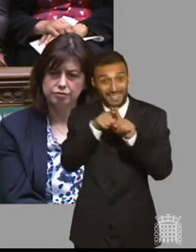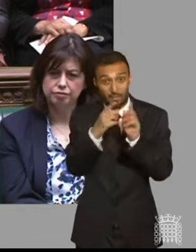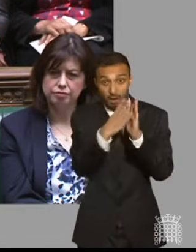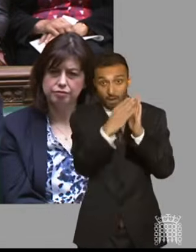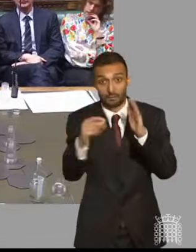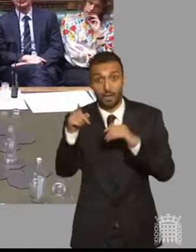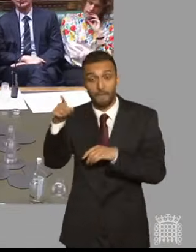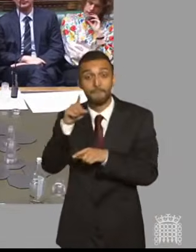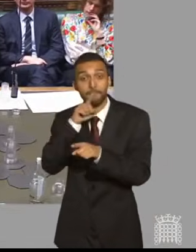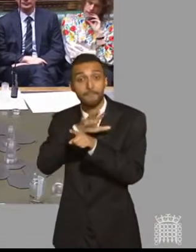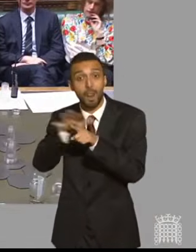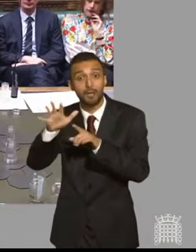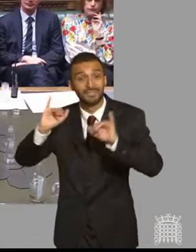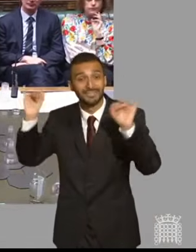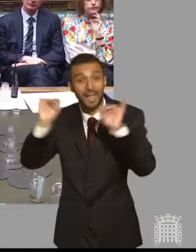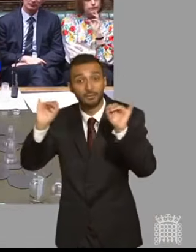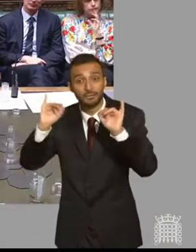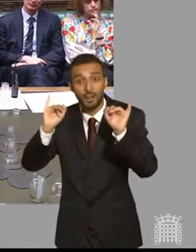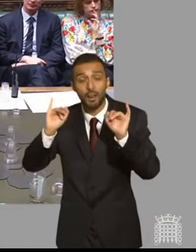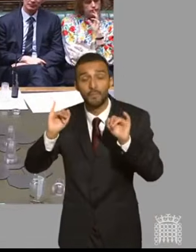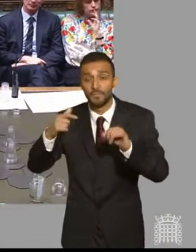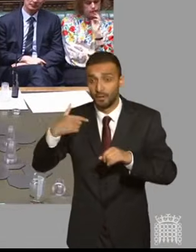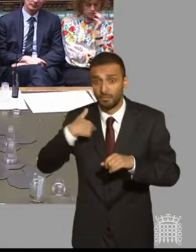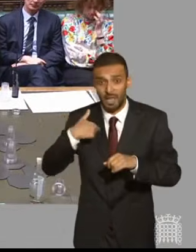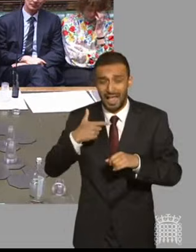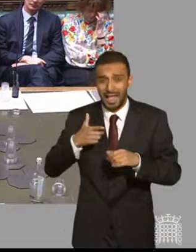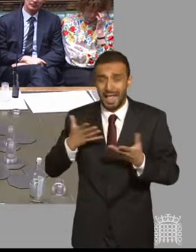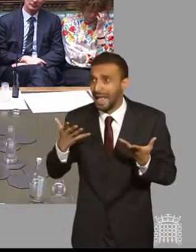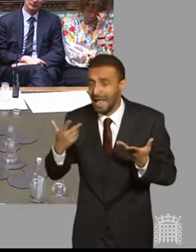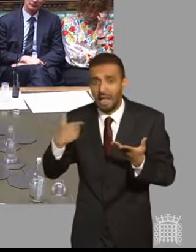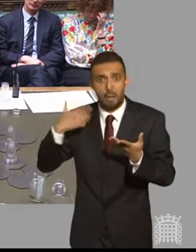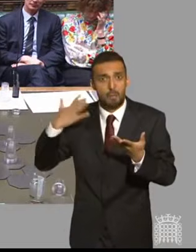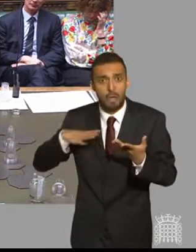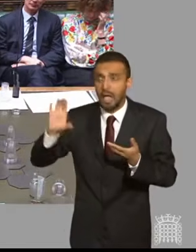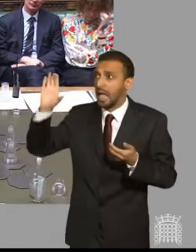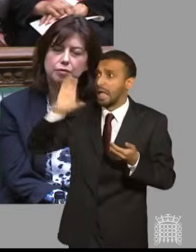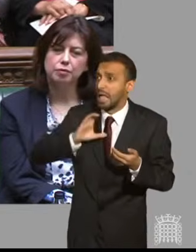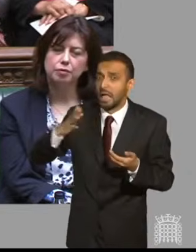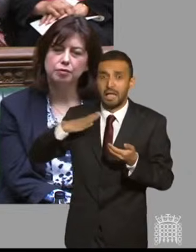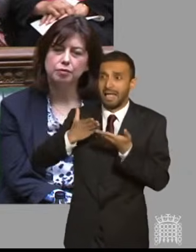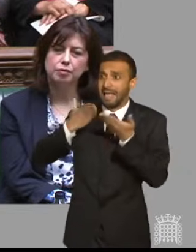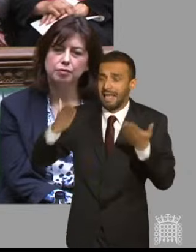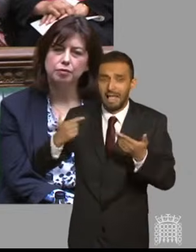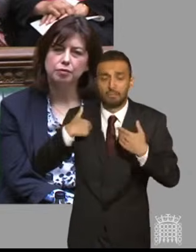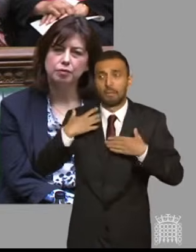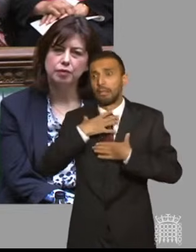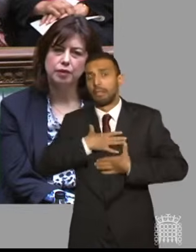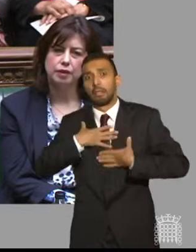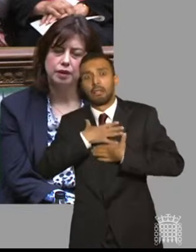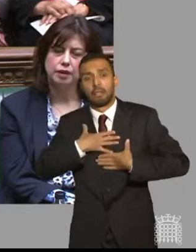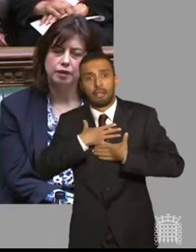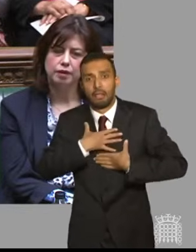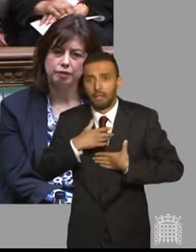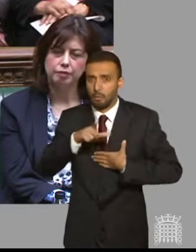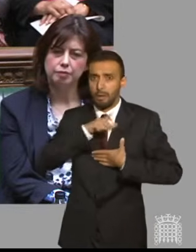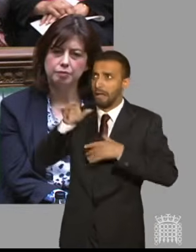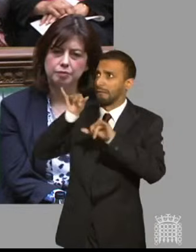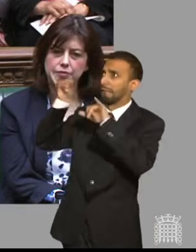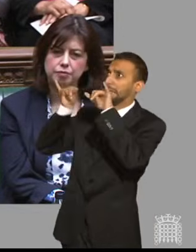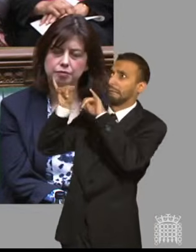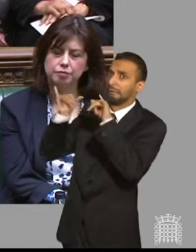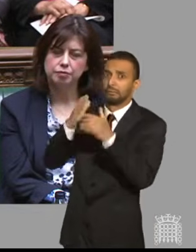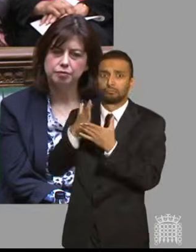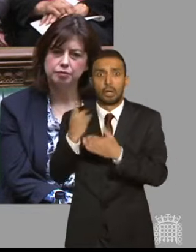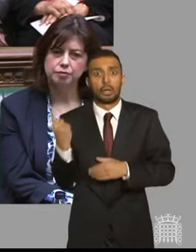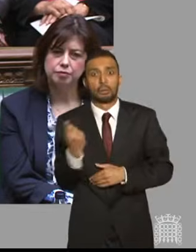for justice. So can the Prime Minister put their minds at ease and tell the House what undertakings he has made to